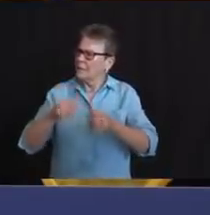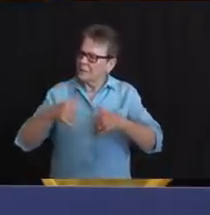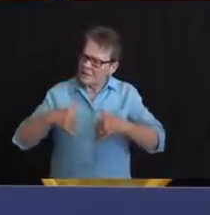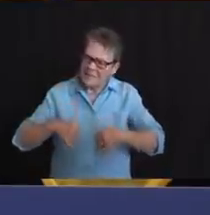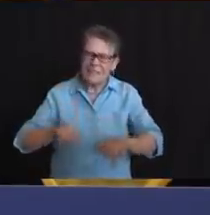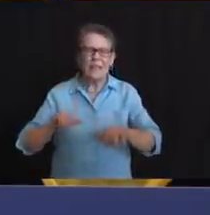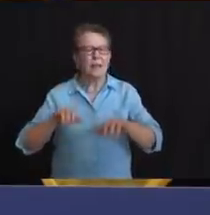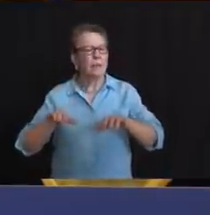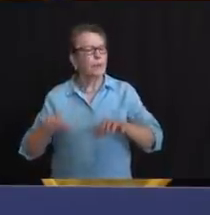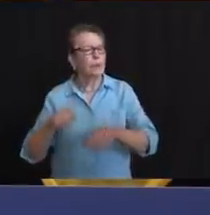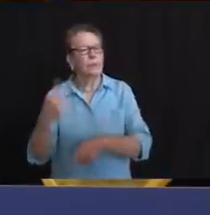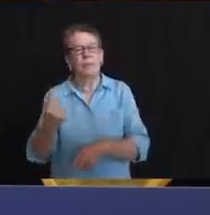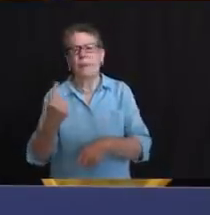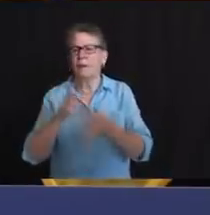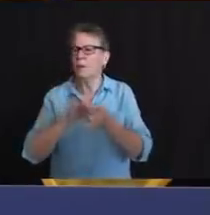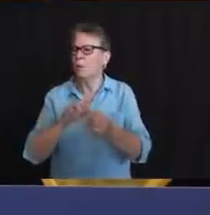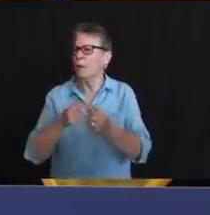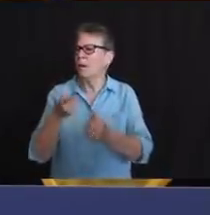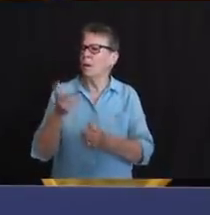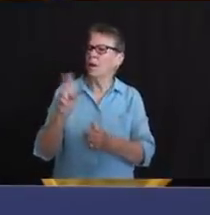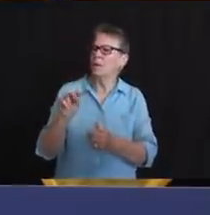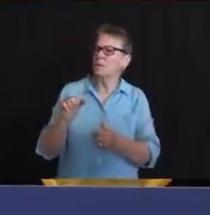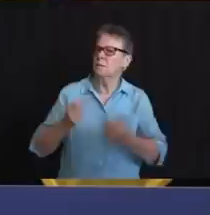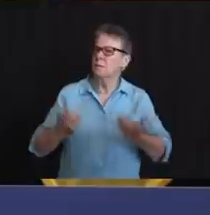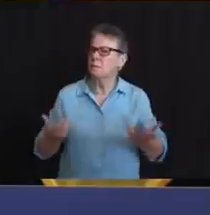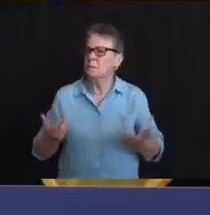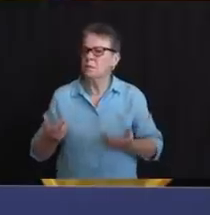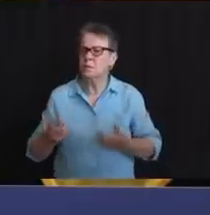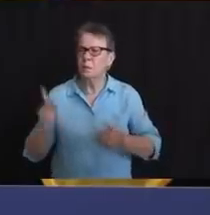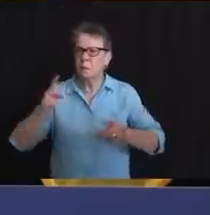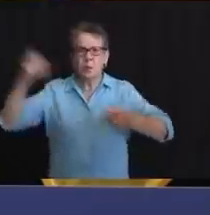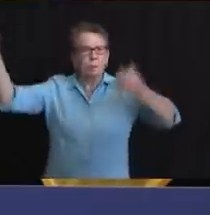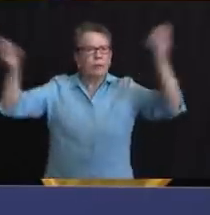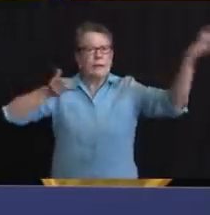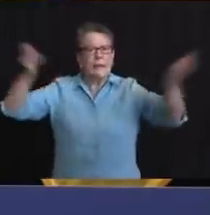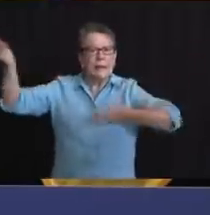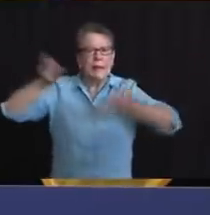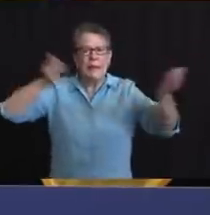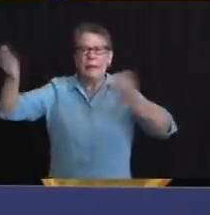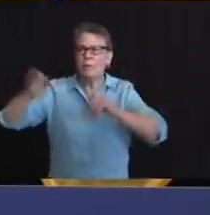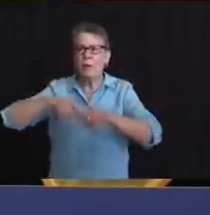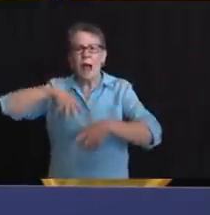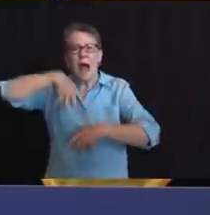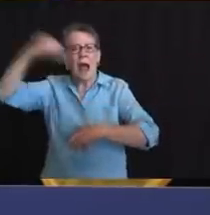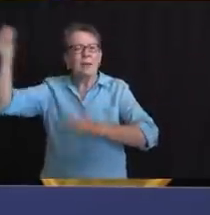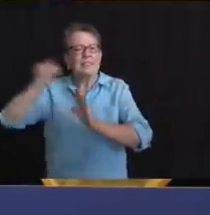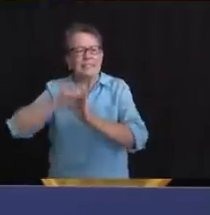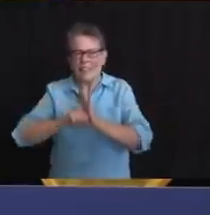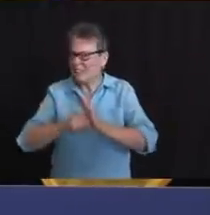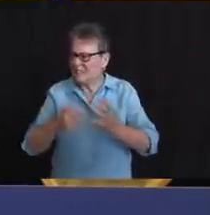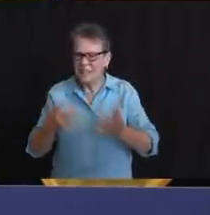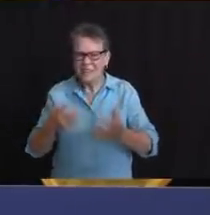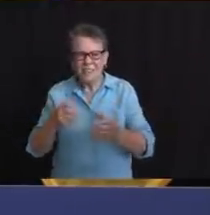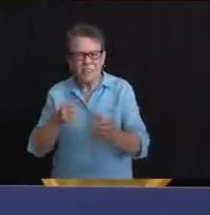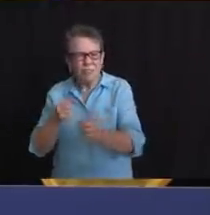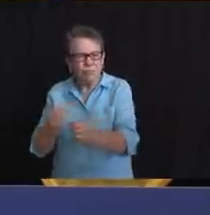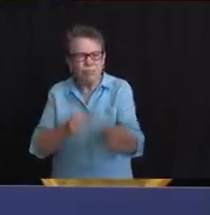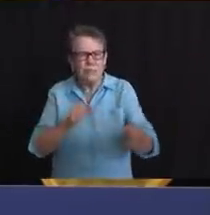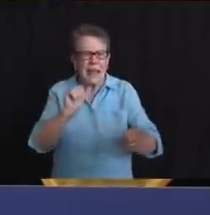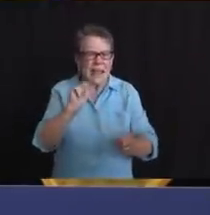actors and or crime guns coming into our state. Thank you. Alex. Good afternoon. Good afternoon.